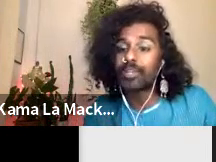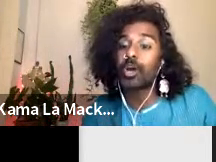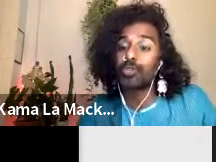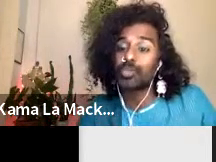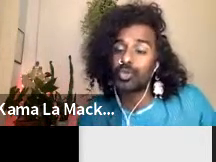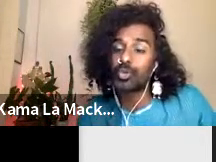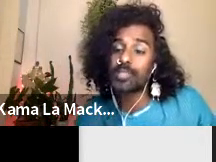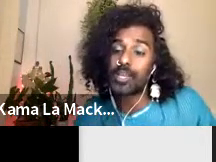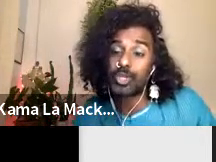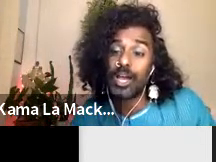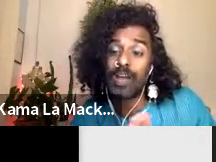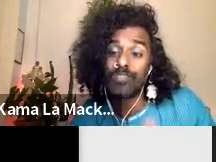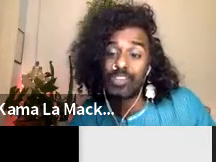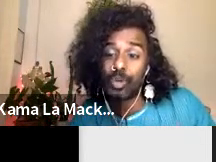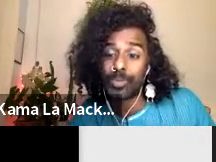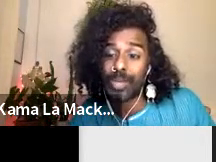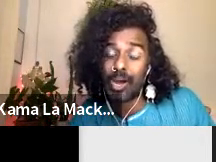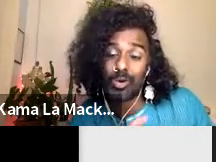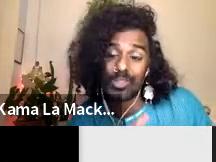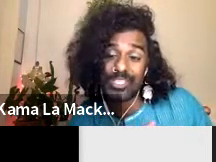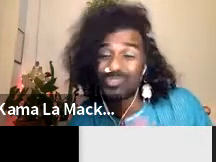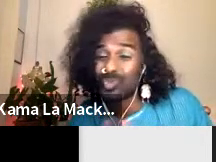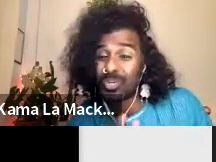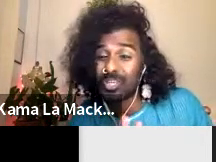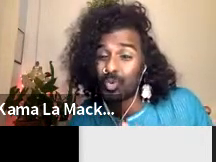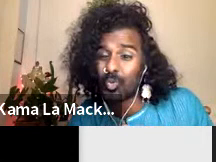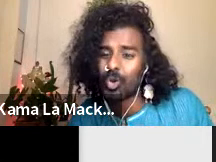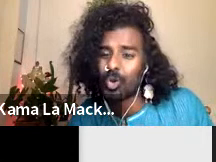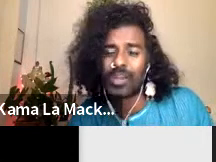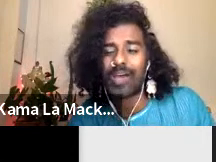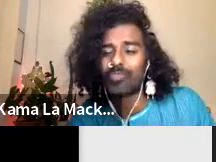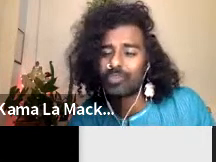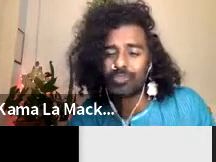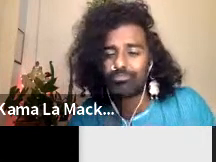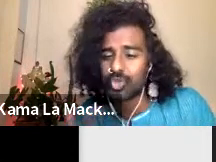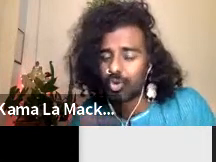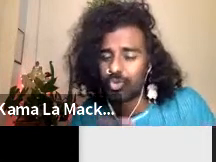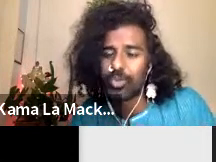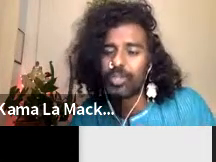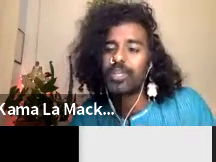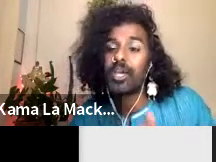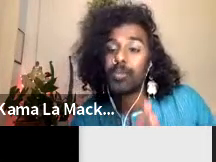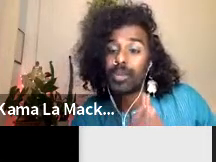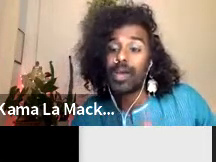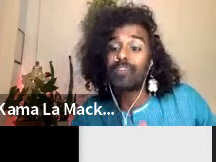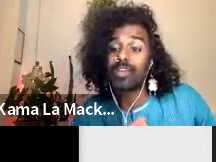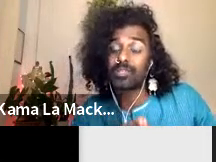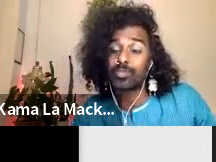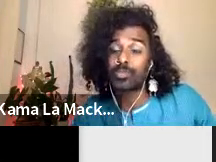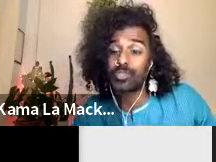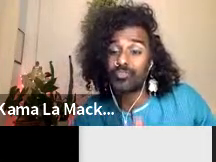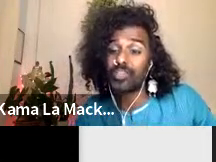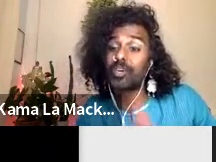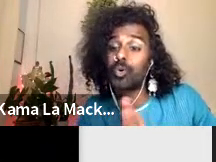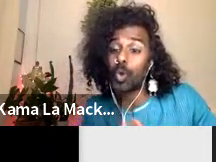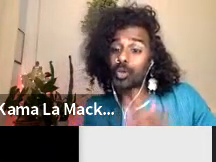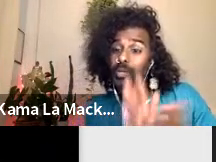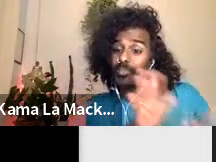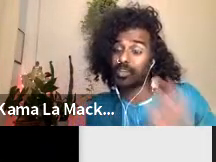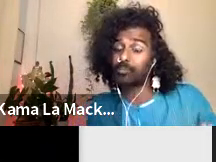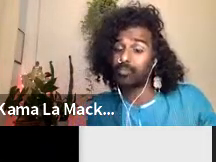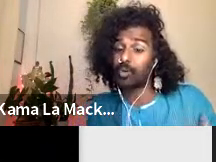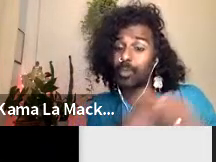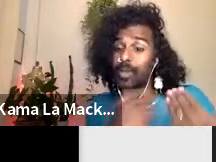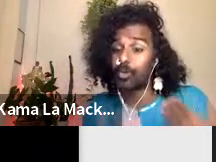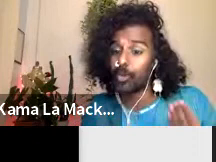a bit later I will show you, because actually I have developed now, this is totally new work that I haven't even shown really, but I have like a series of video work